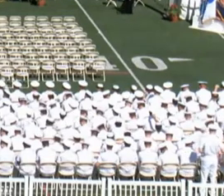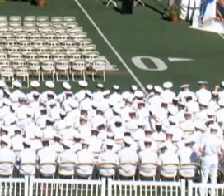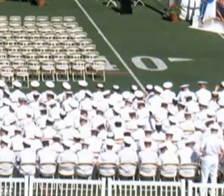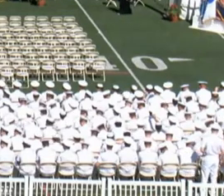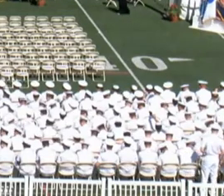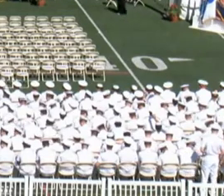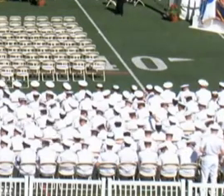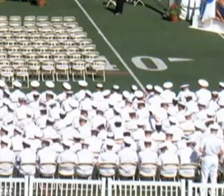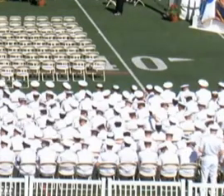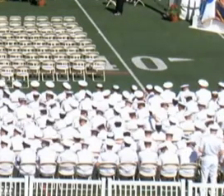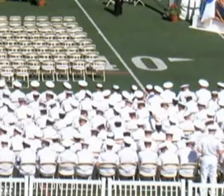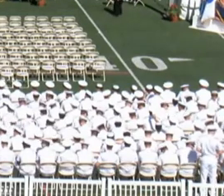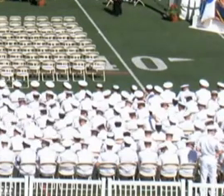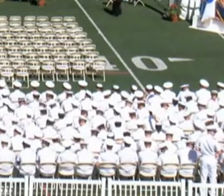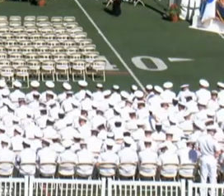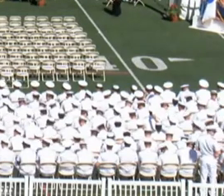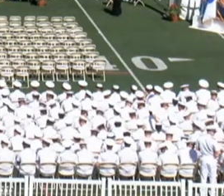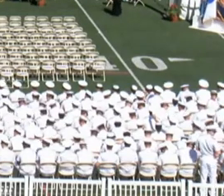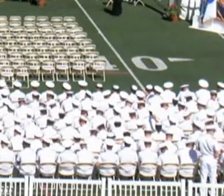staff onto Tomb Field today.